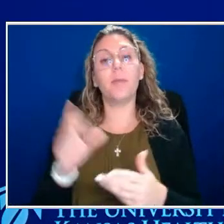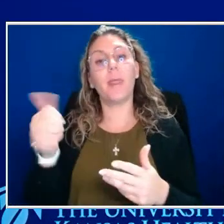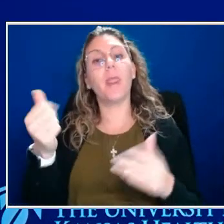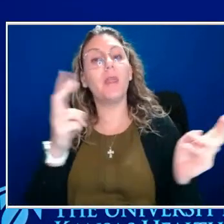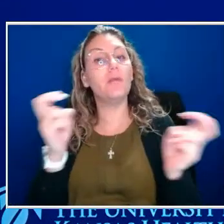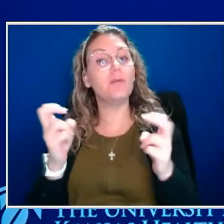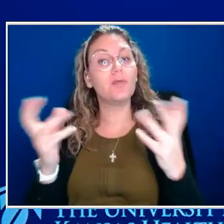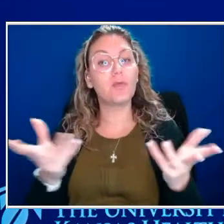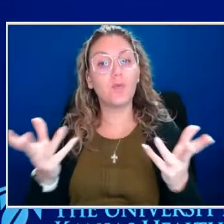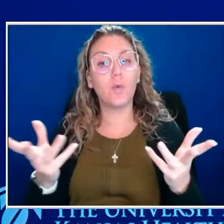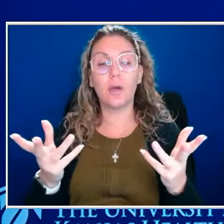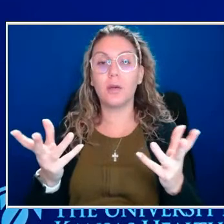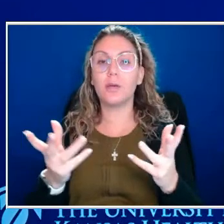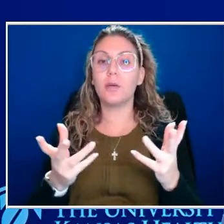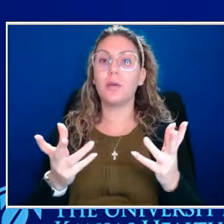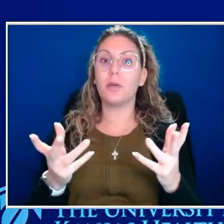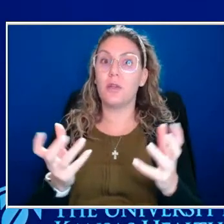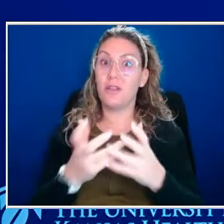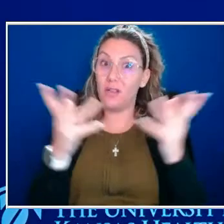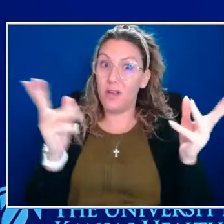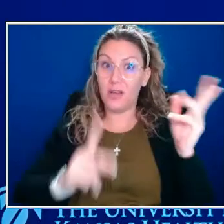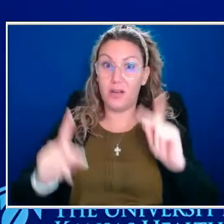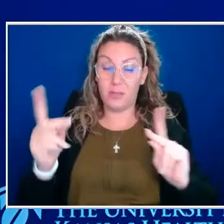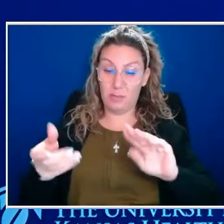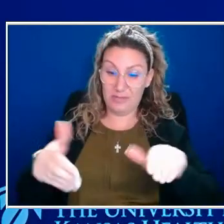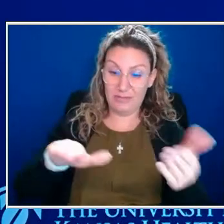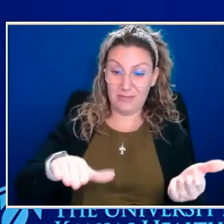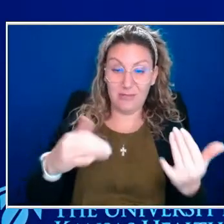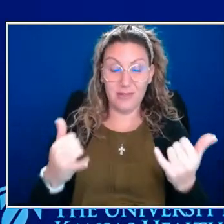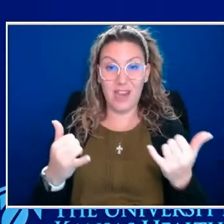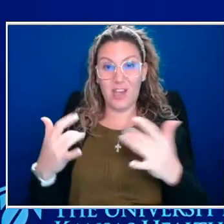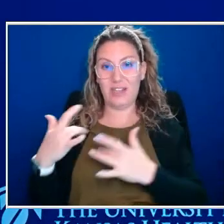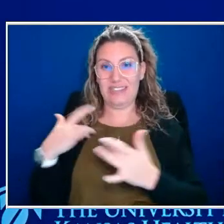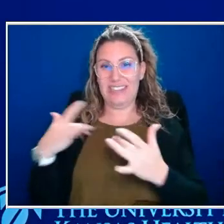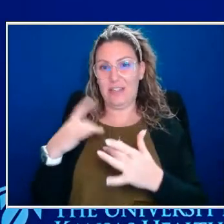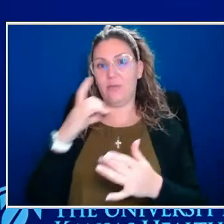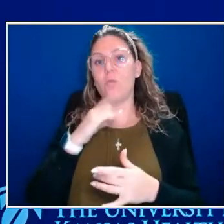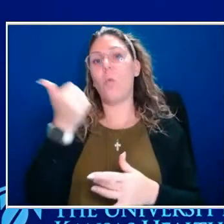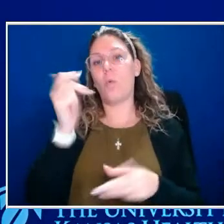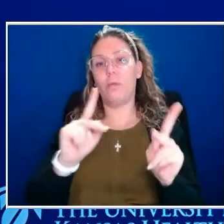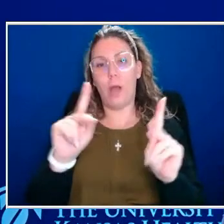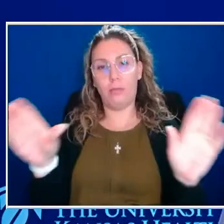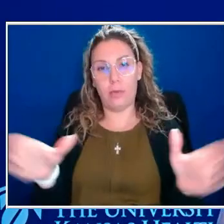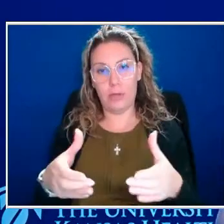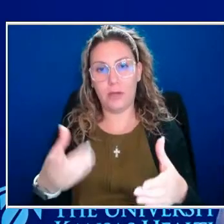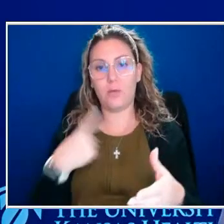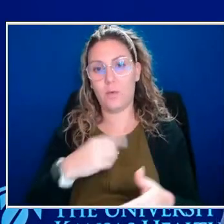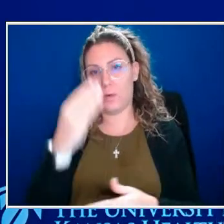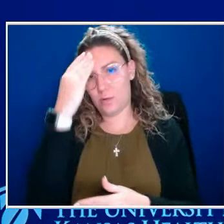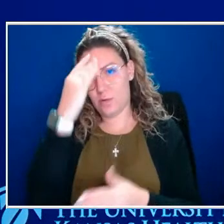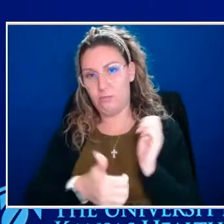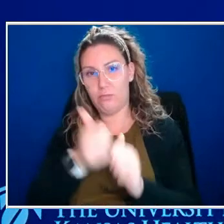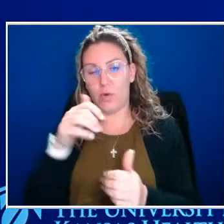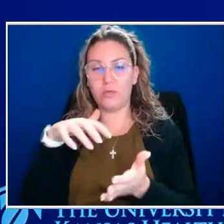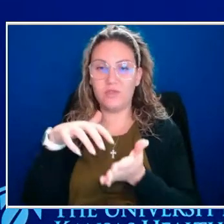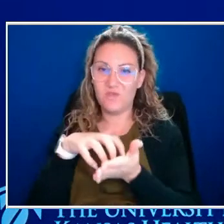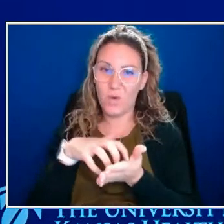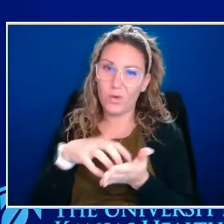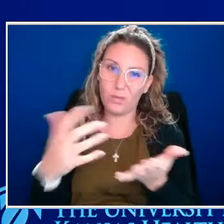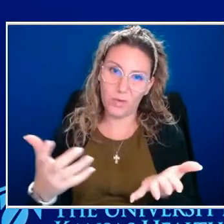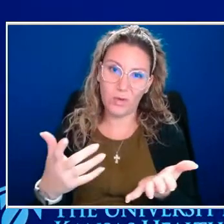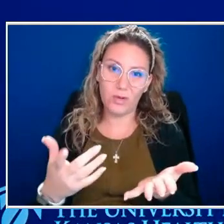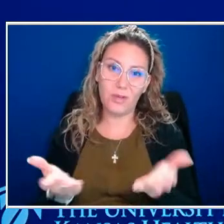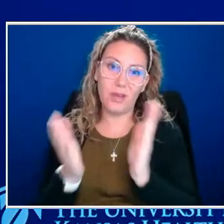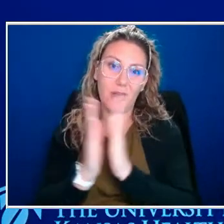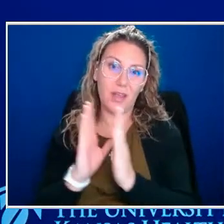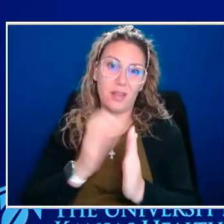vast majority of the people that are dying now do tend to be in that older population as well, which we know are the most vulnerable. And we can ask our colleague